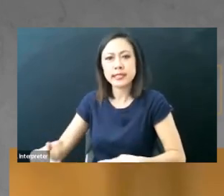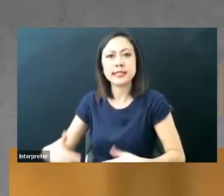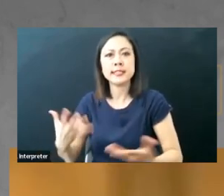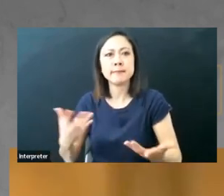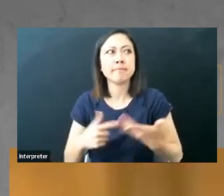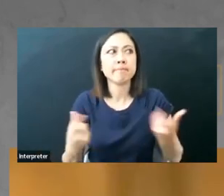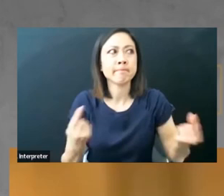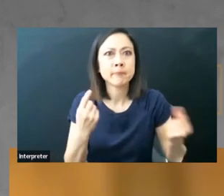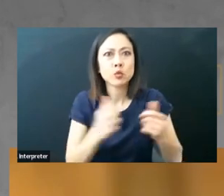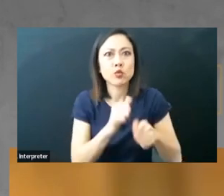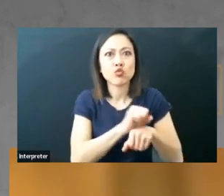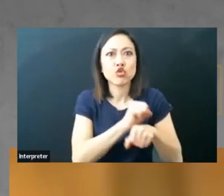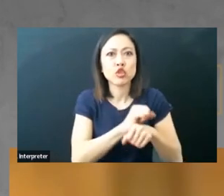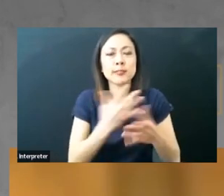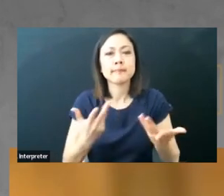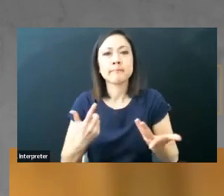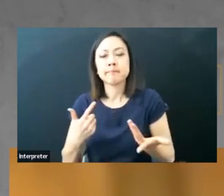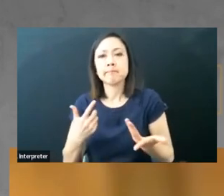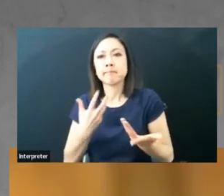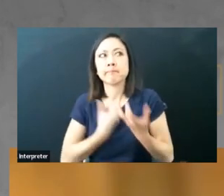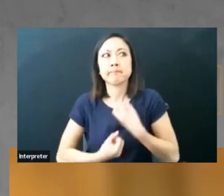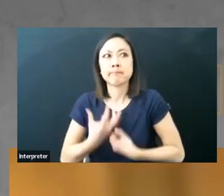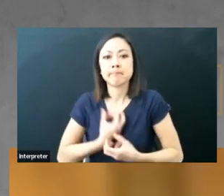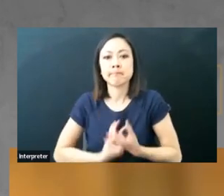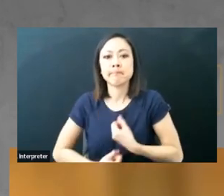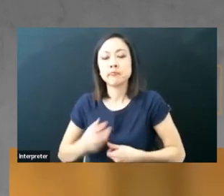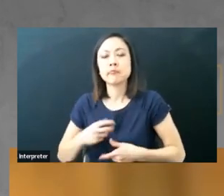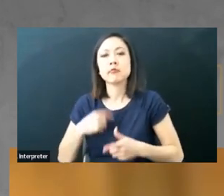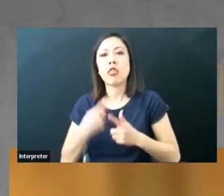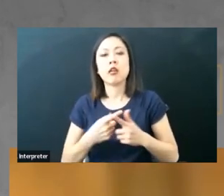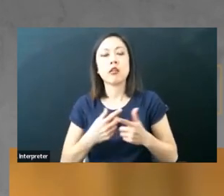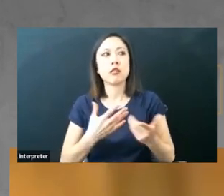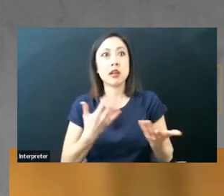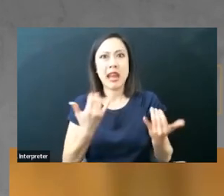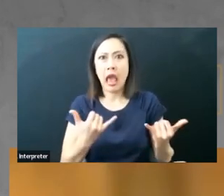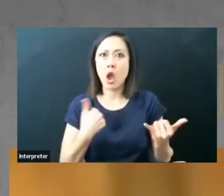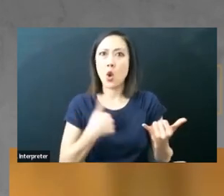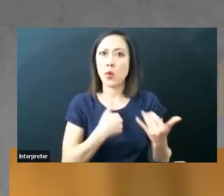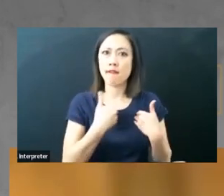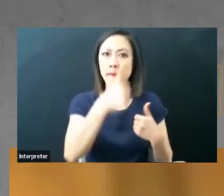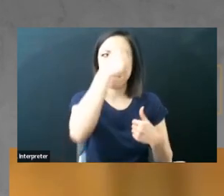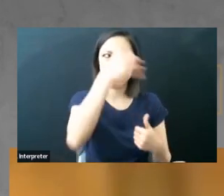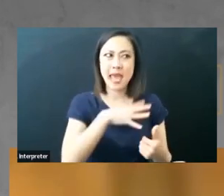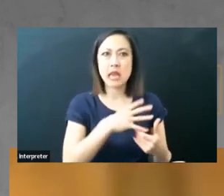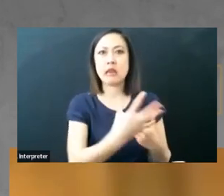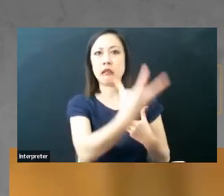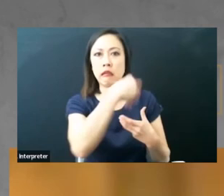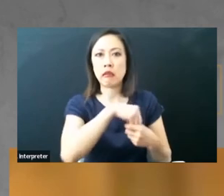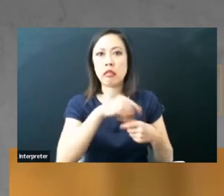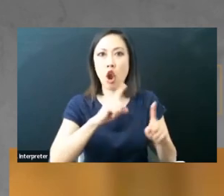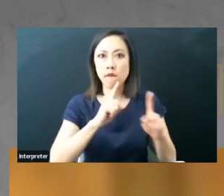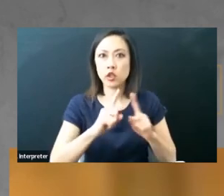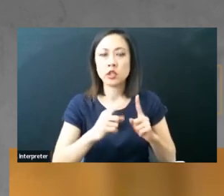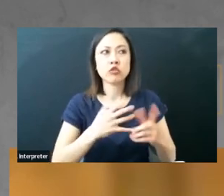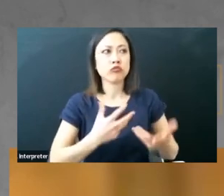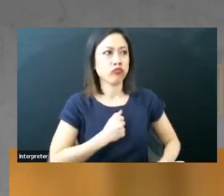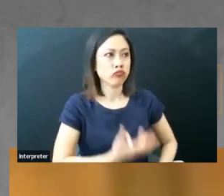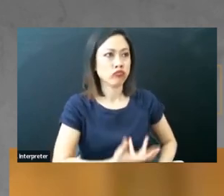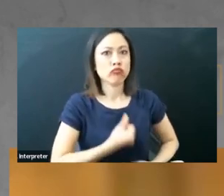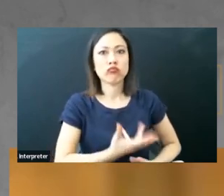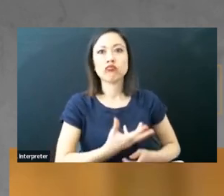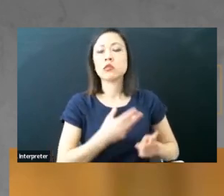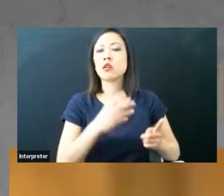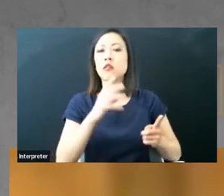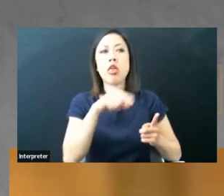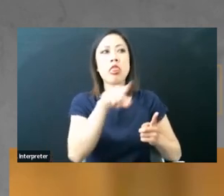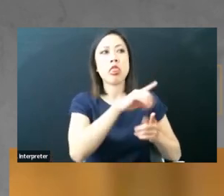this kind of conversation. And when it got broadened to have men in the conversation, and the term allies, which again, when did that, I don't know when